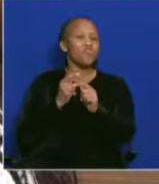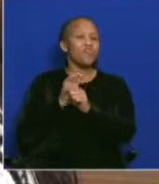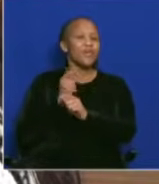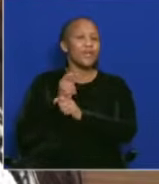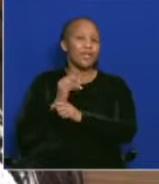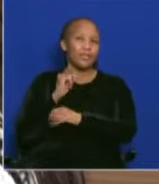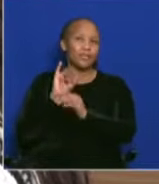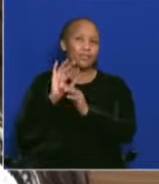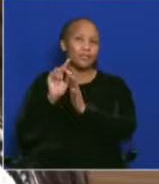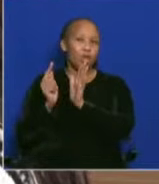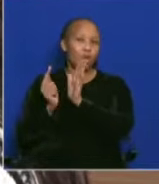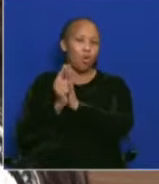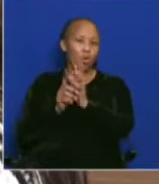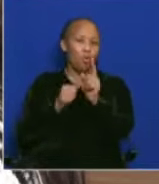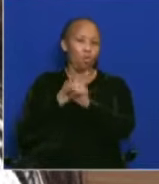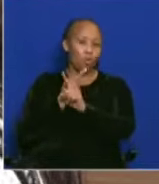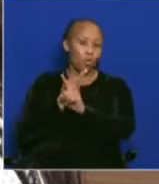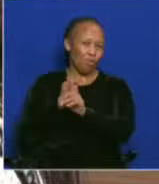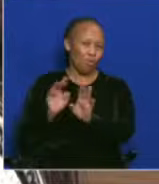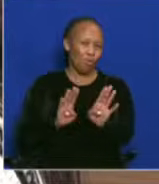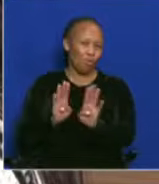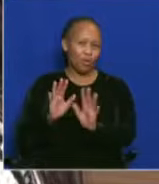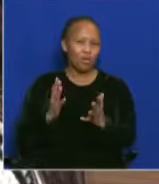Under the heading, the Nyatlo Affidavit.